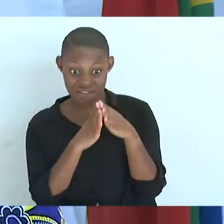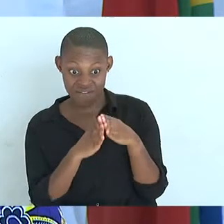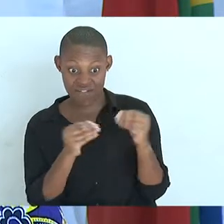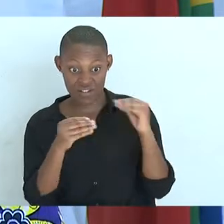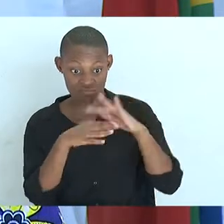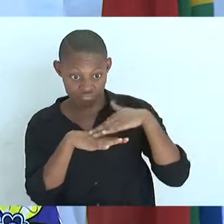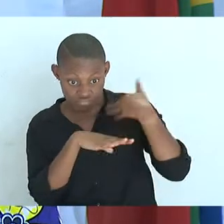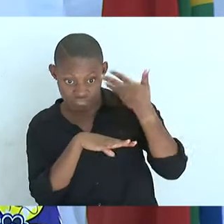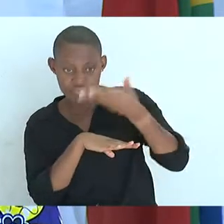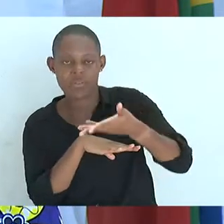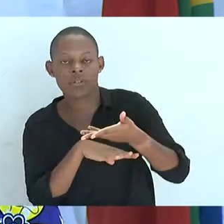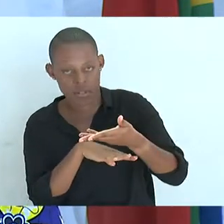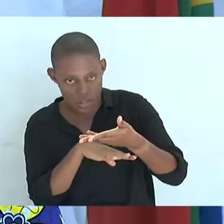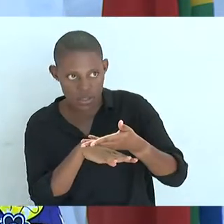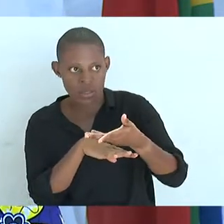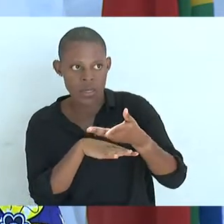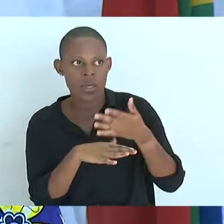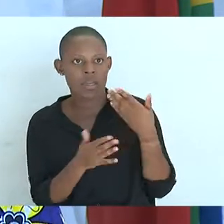kwi-discussion